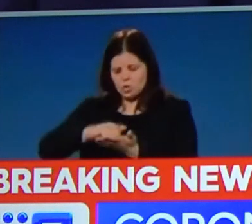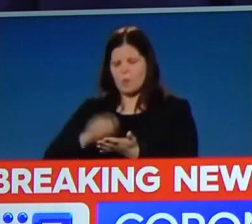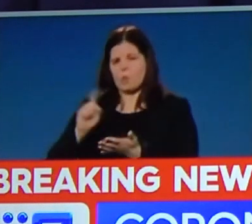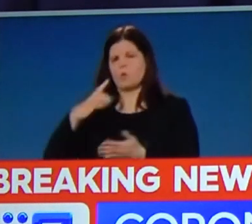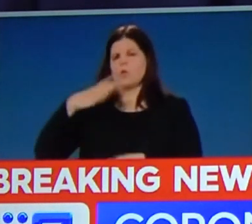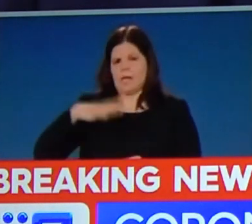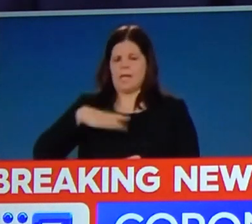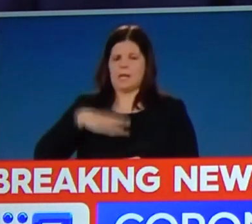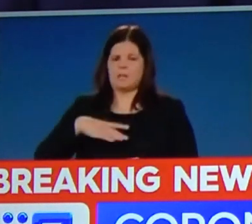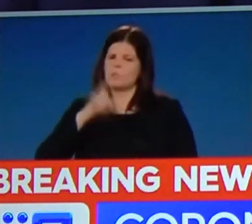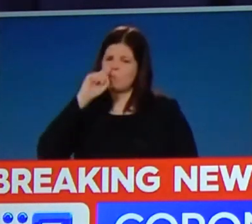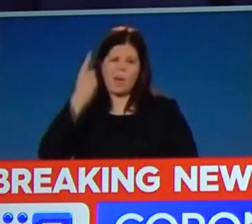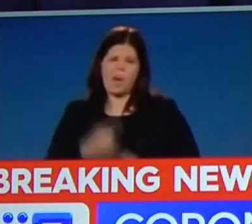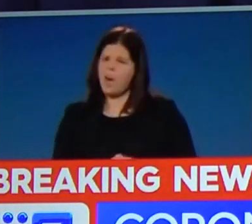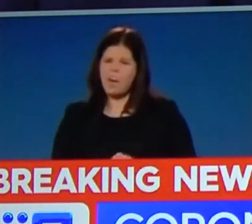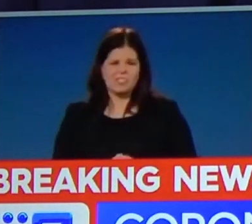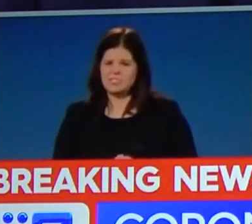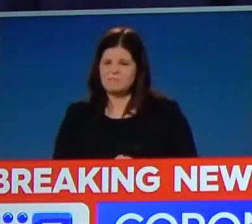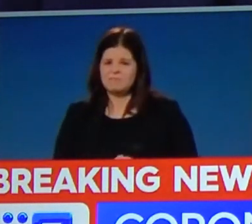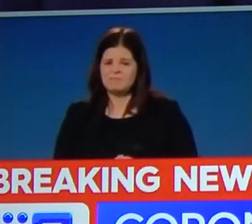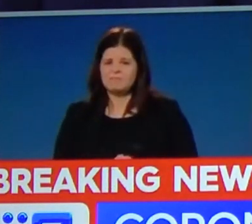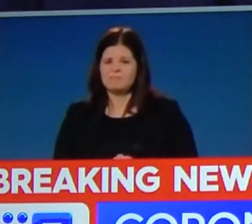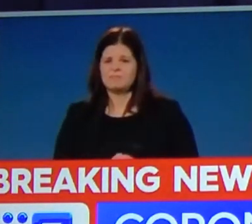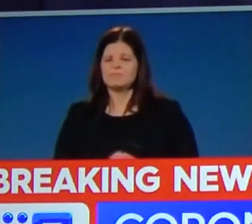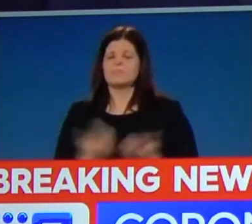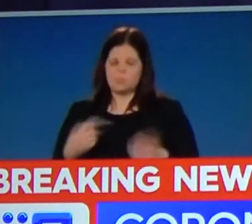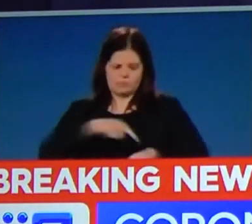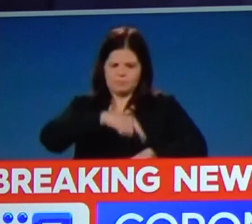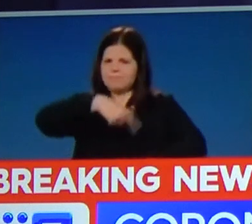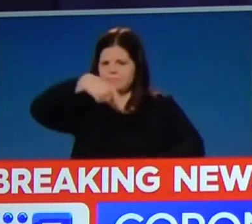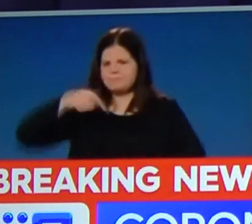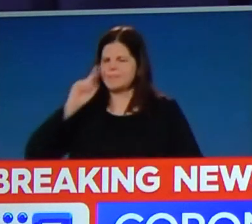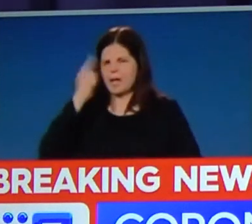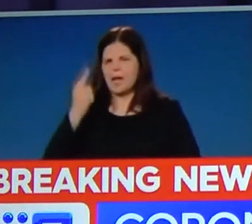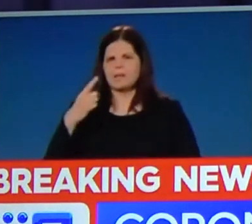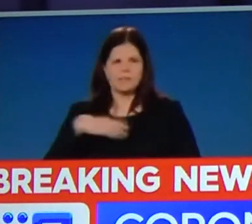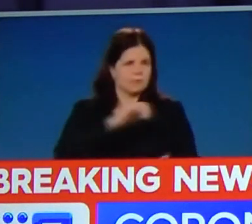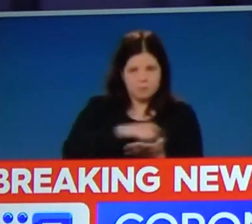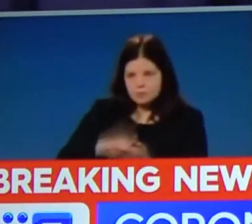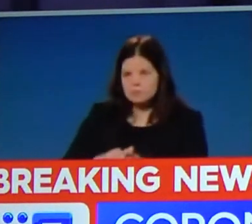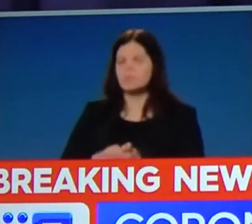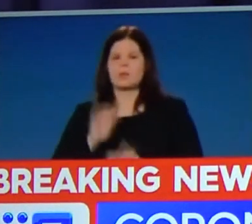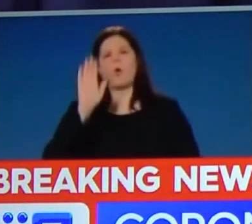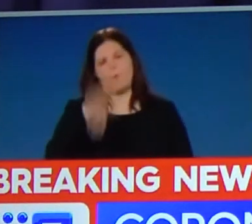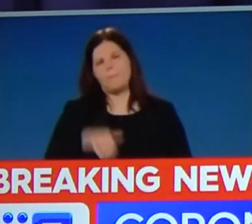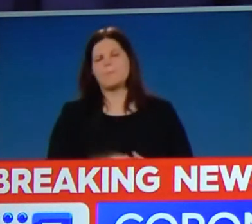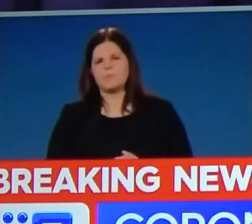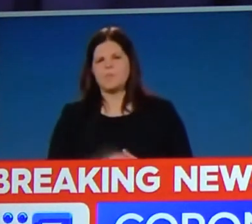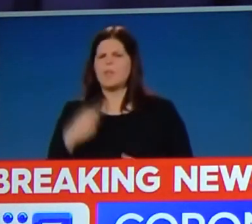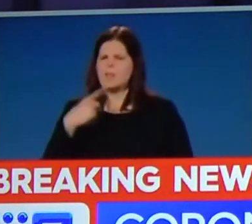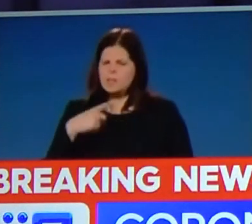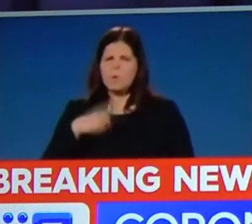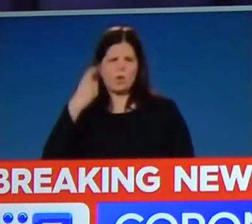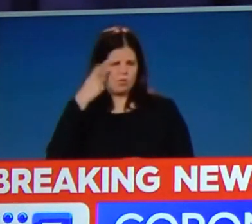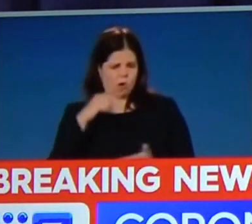you can't do that anymore. That's what we have to stop doing. And that's why we're trying to keep as much of these sorts of things open for people